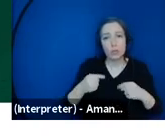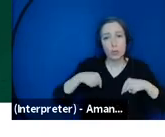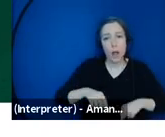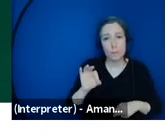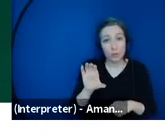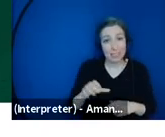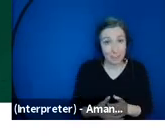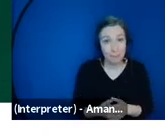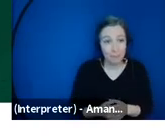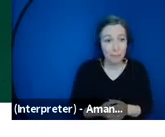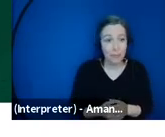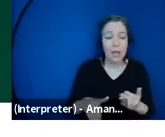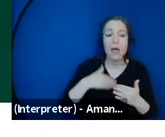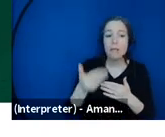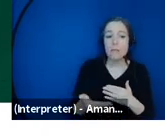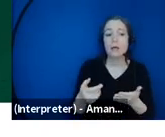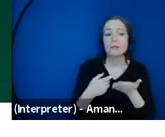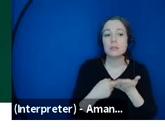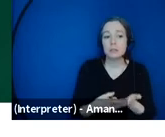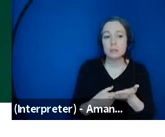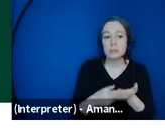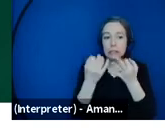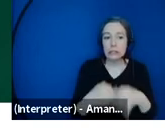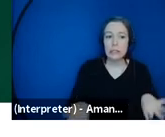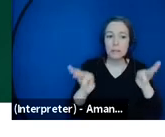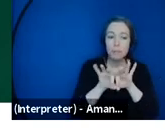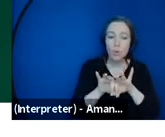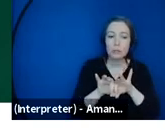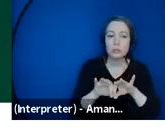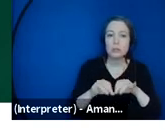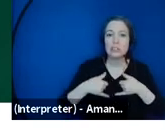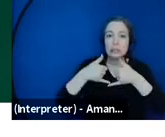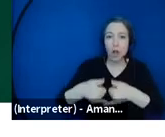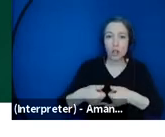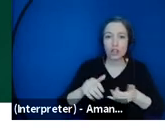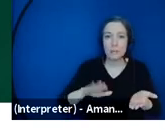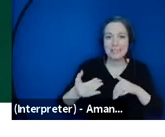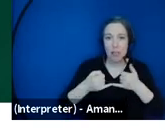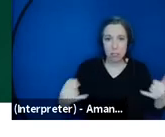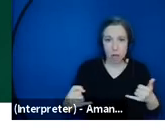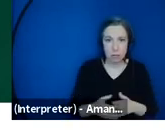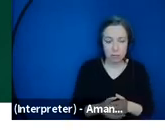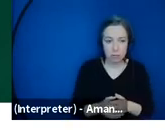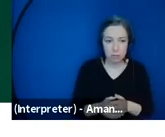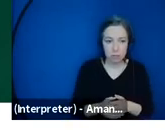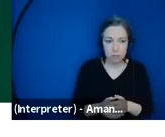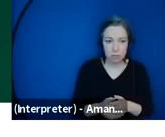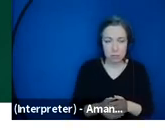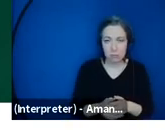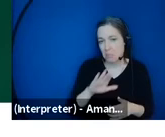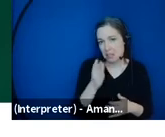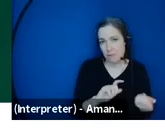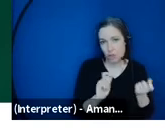Next up, I would like to cover some important FCC Foundation Scholarship deadlines. These deadlines do not change from year to year, so